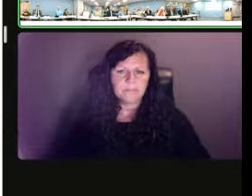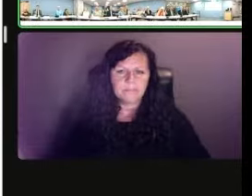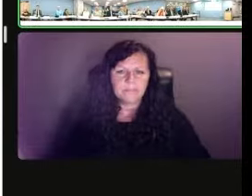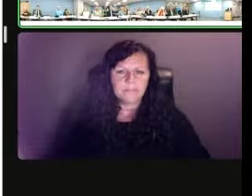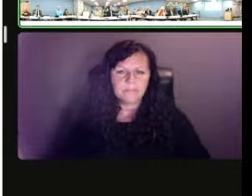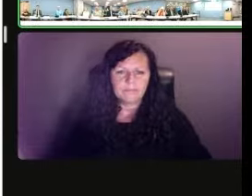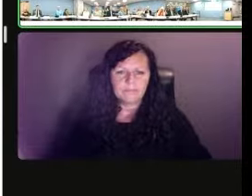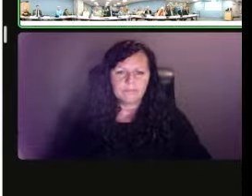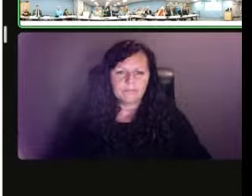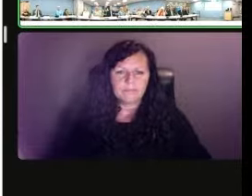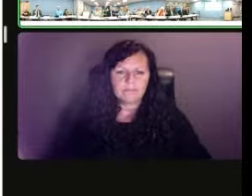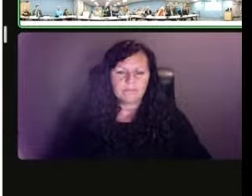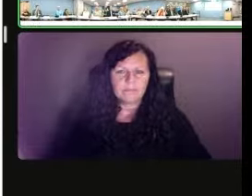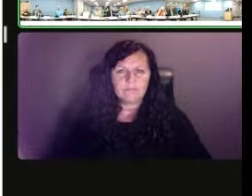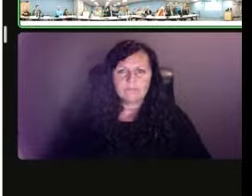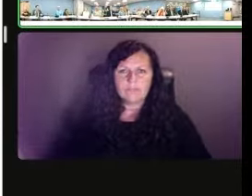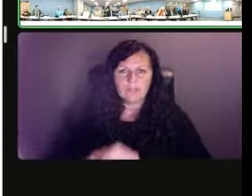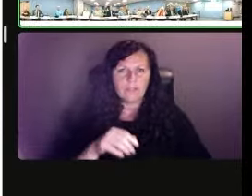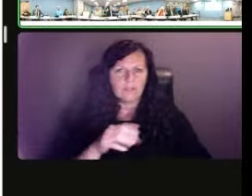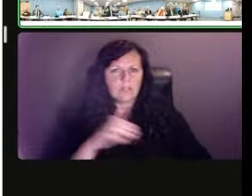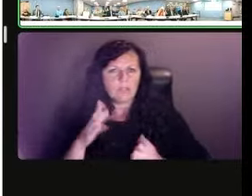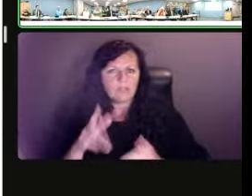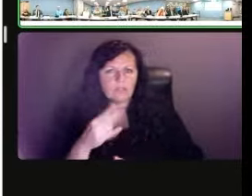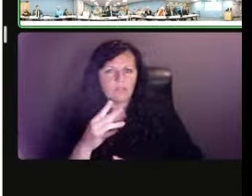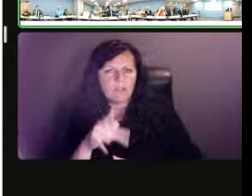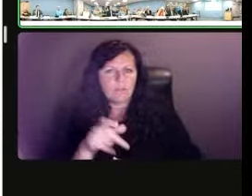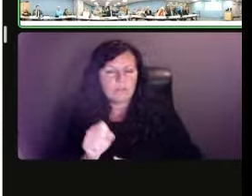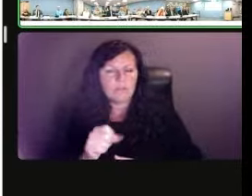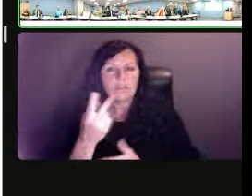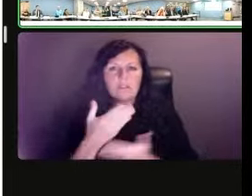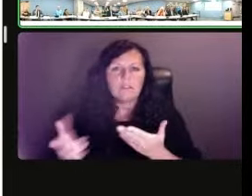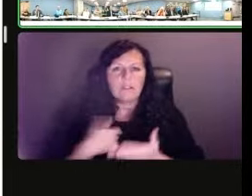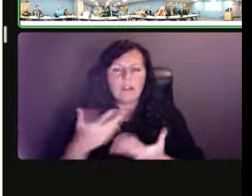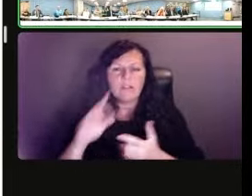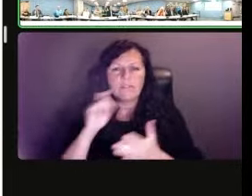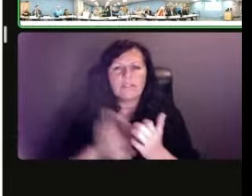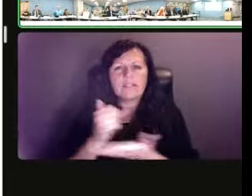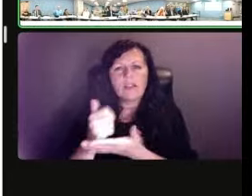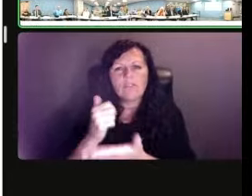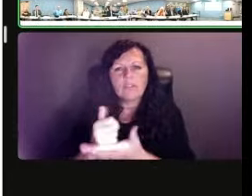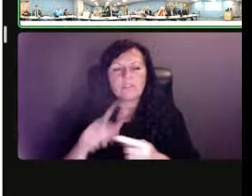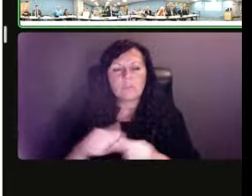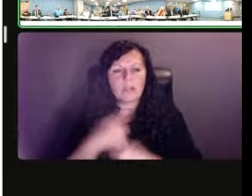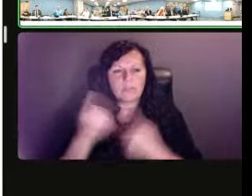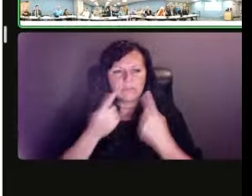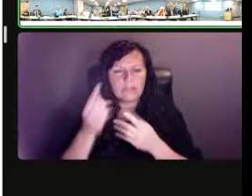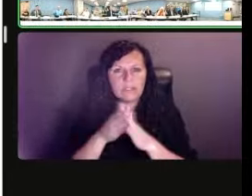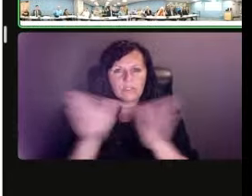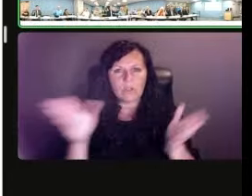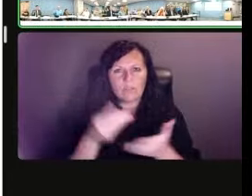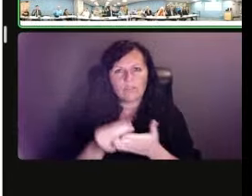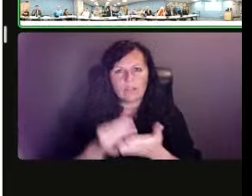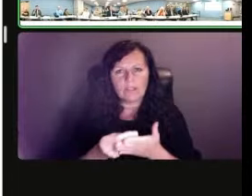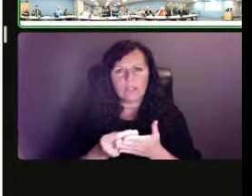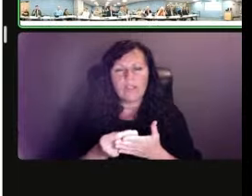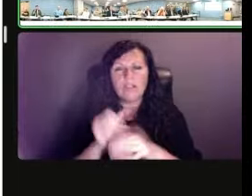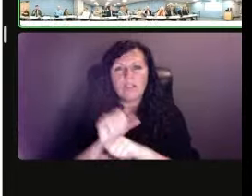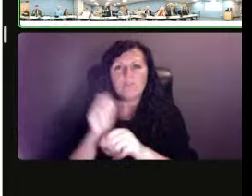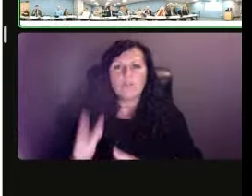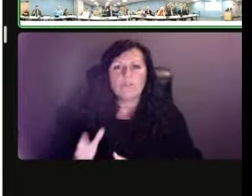One of the things that I find helpful when I'm looking at, you know, this is general fund employees, which I think is